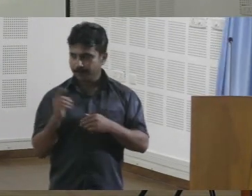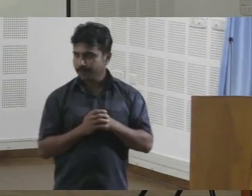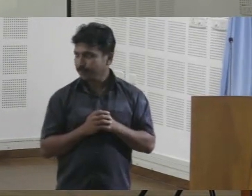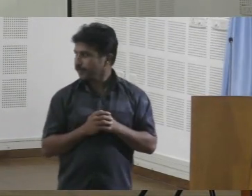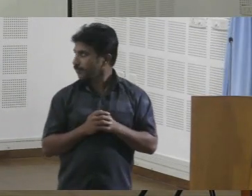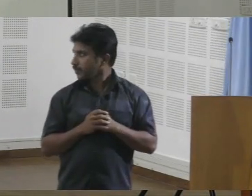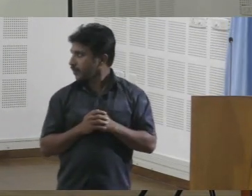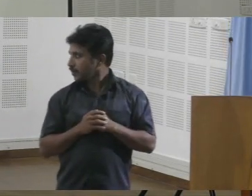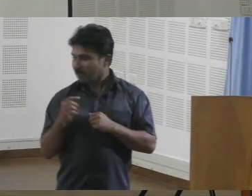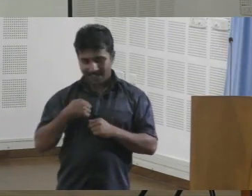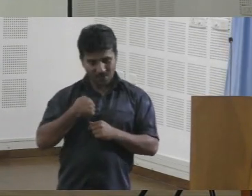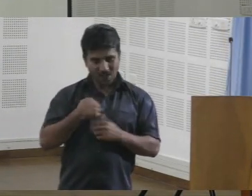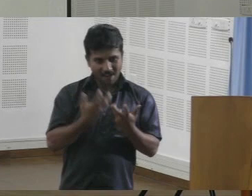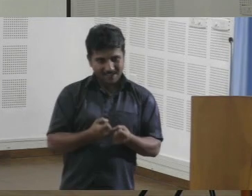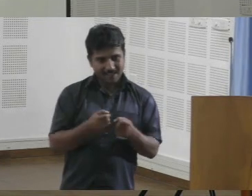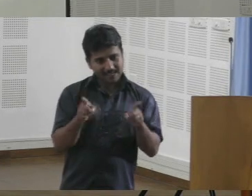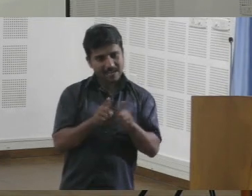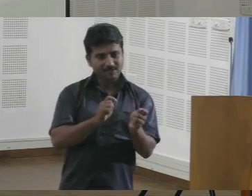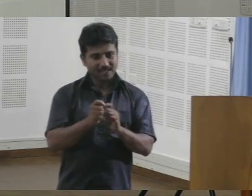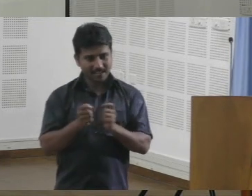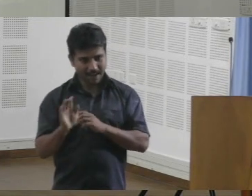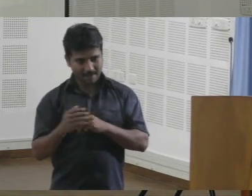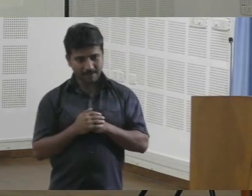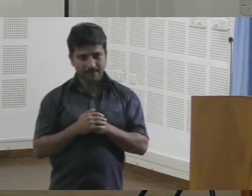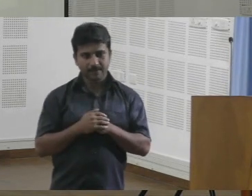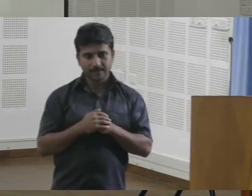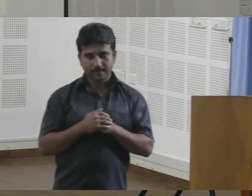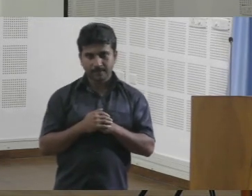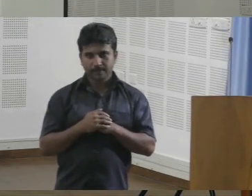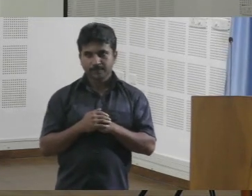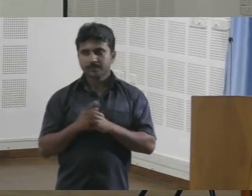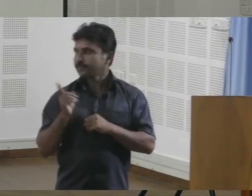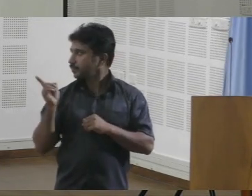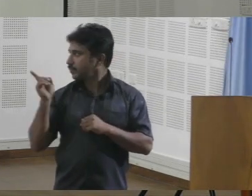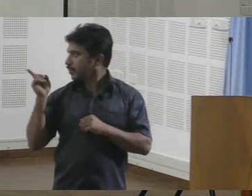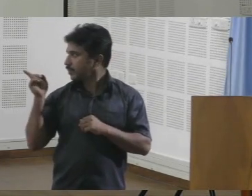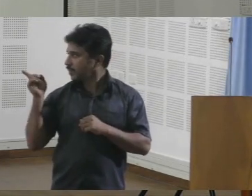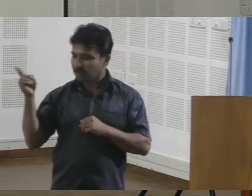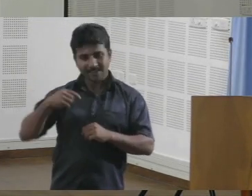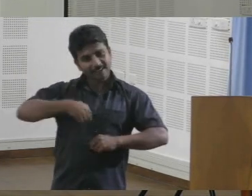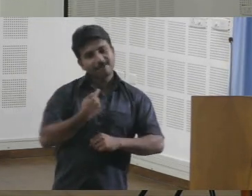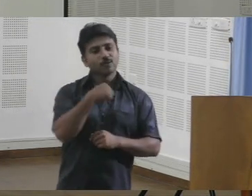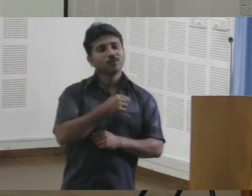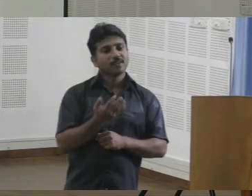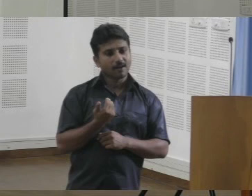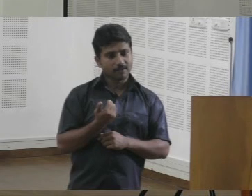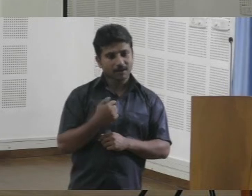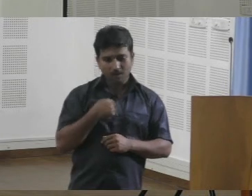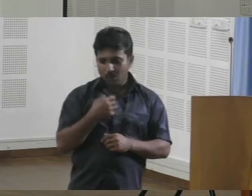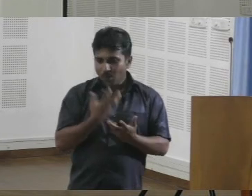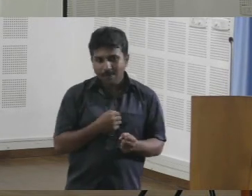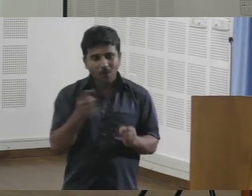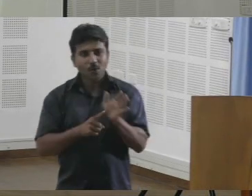I customized Avas for Advait, and now he is able to use it independently. You can see some of his